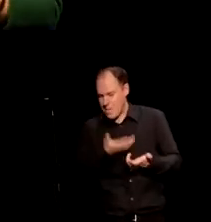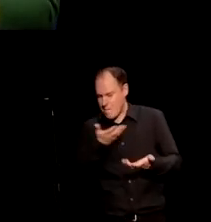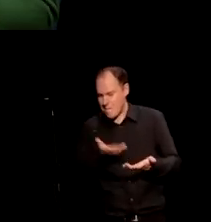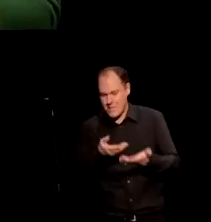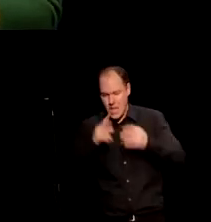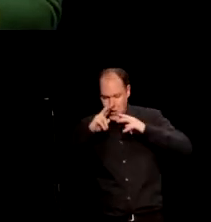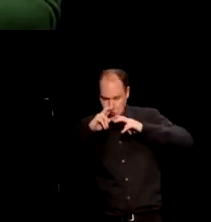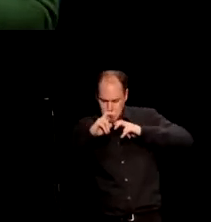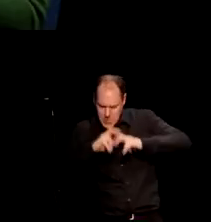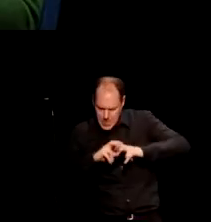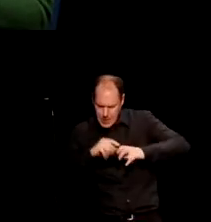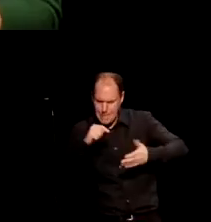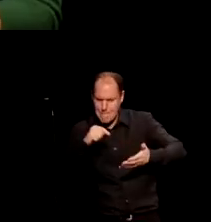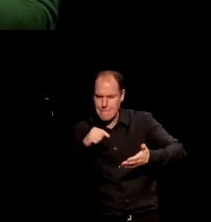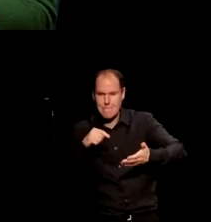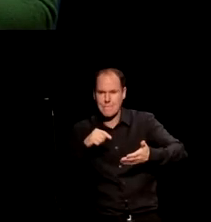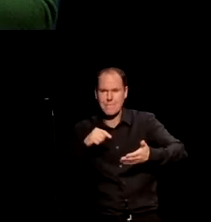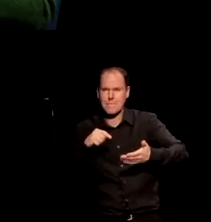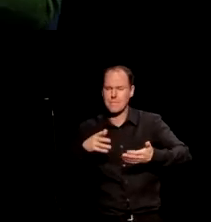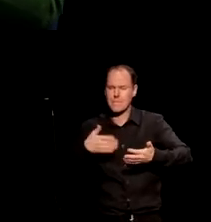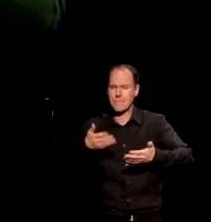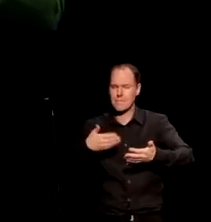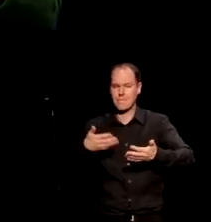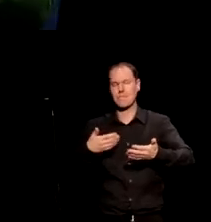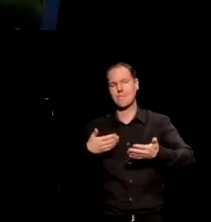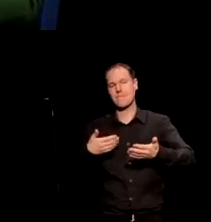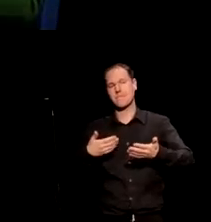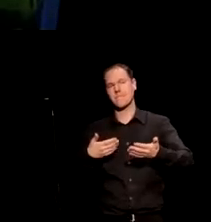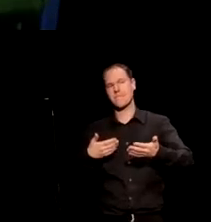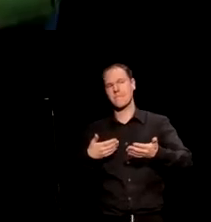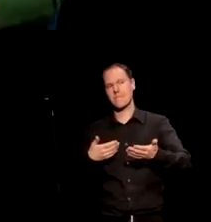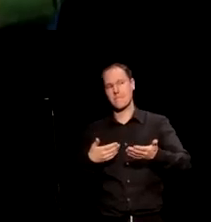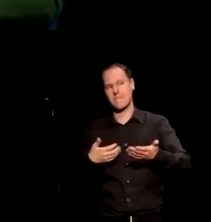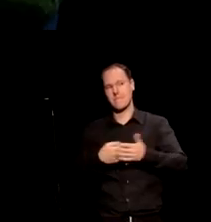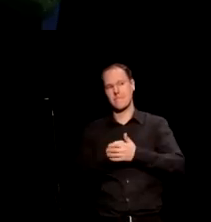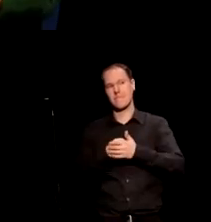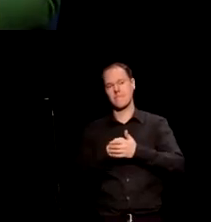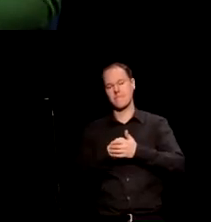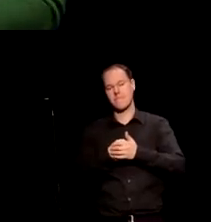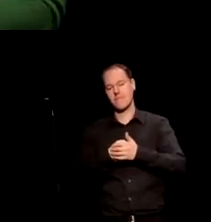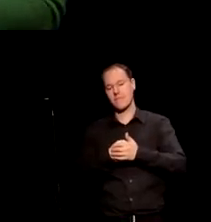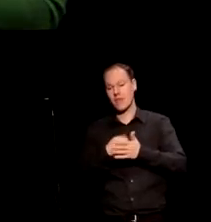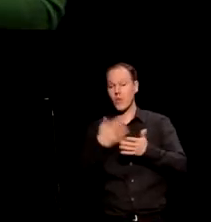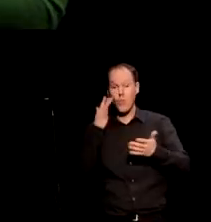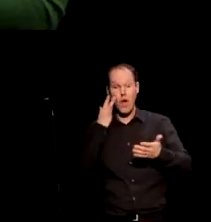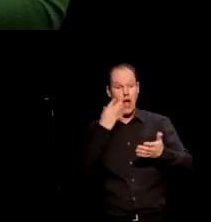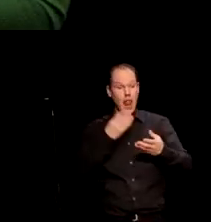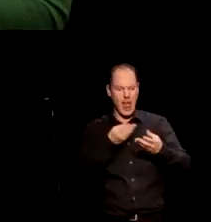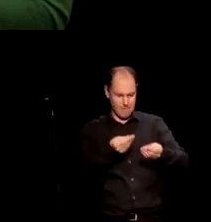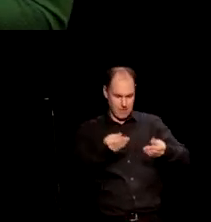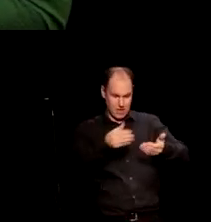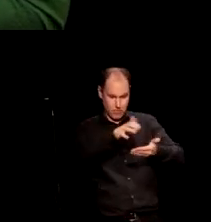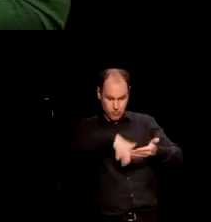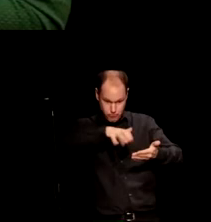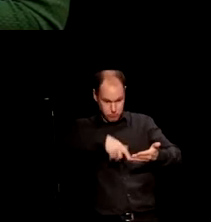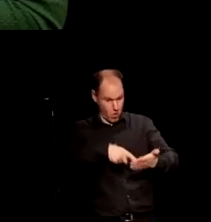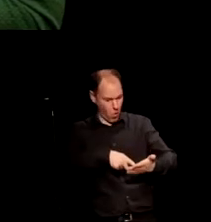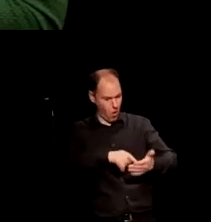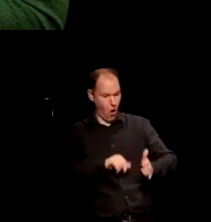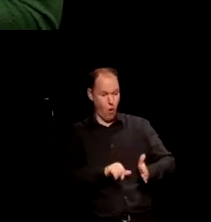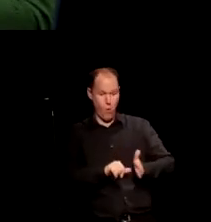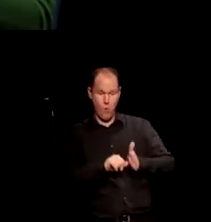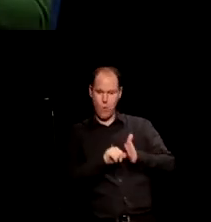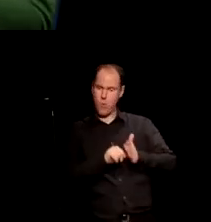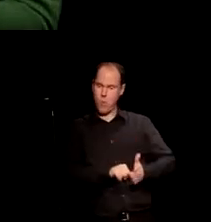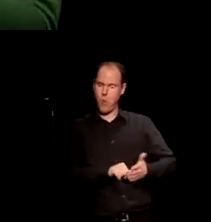how does research culture not support, you know, people encountering difficult material. And so that was when we had the day that